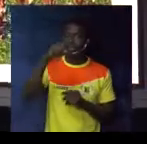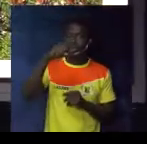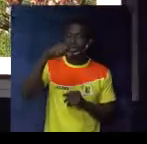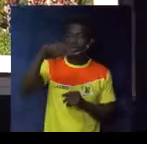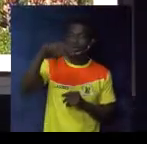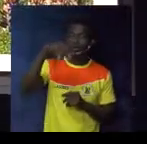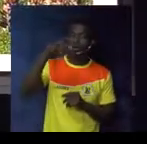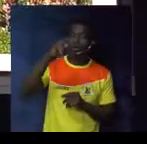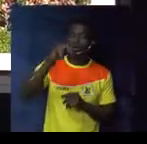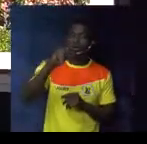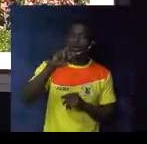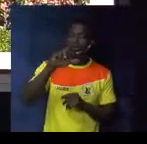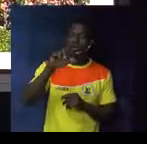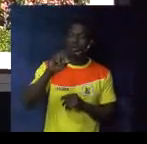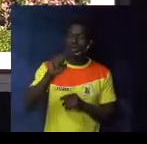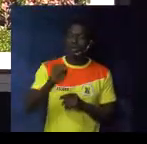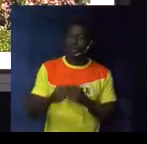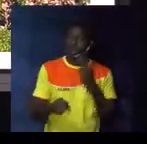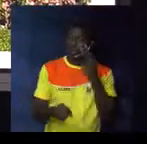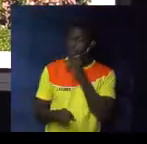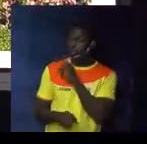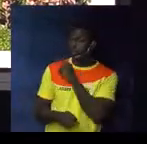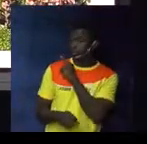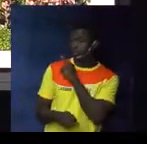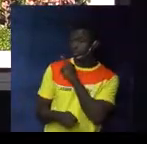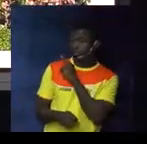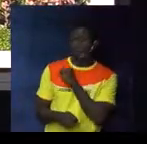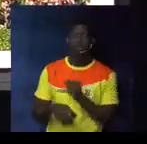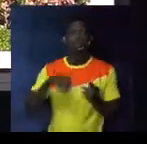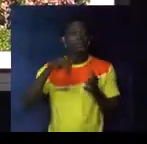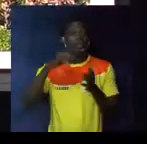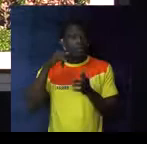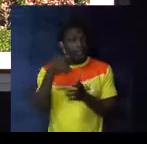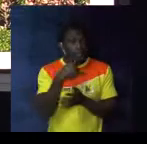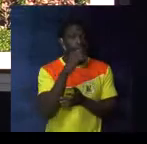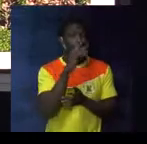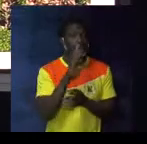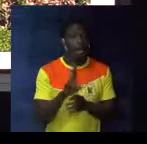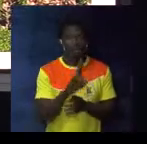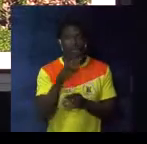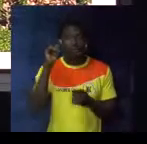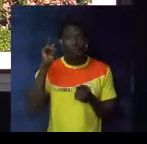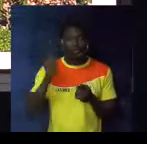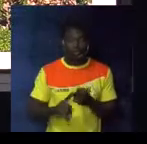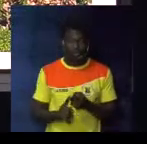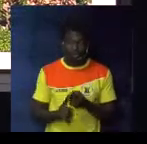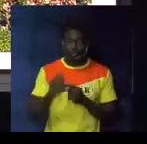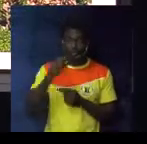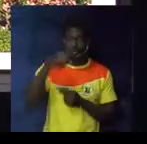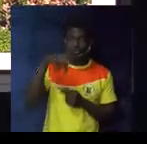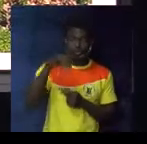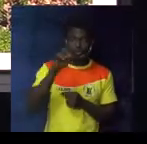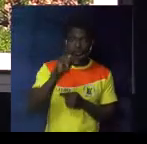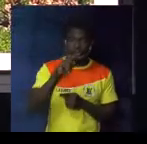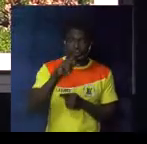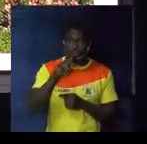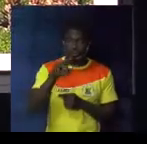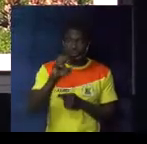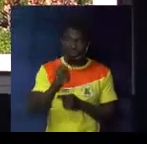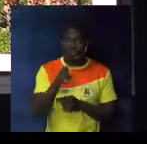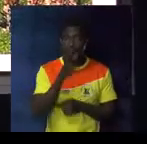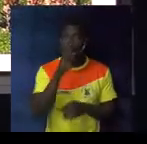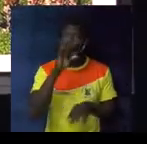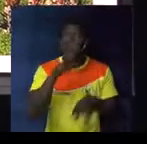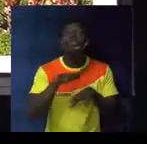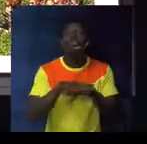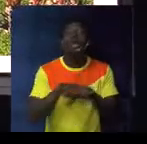one, and this one, is sprinklers. What do we use sprinklers for? Sprinklers are used to sprinkle